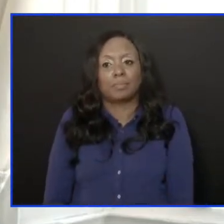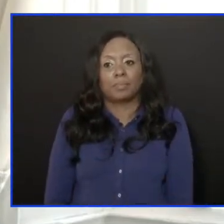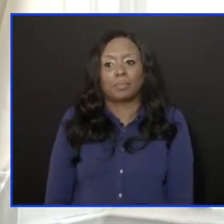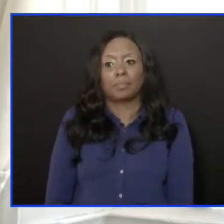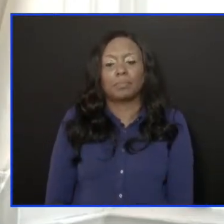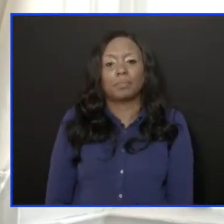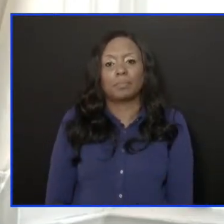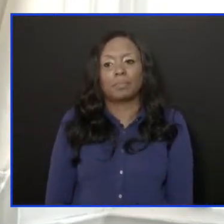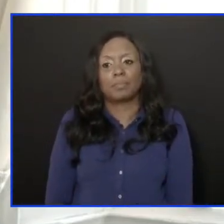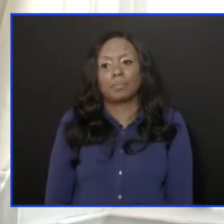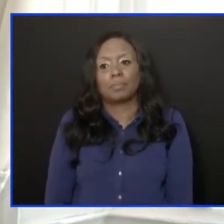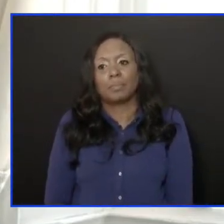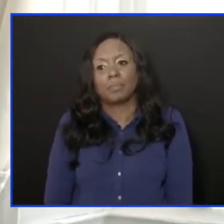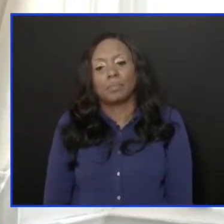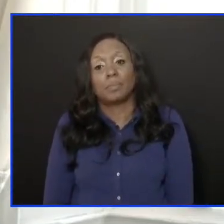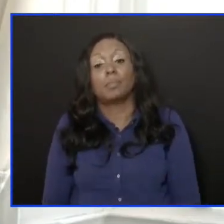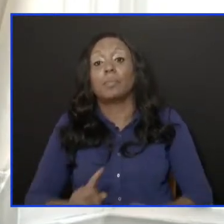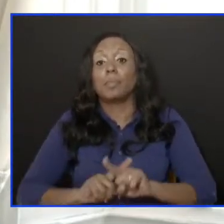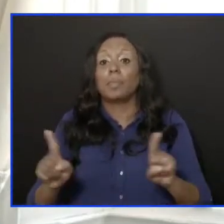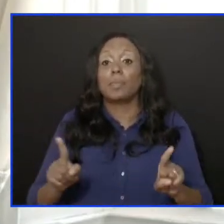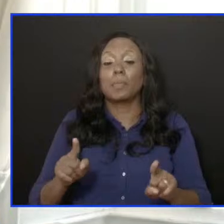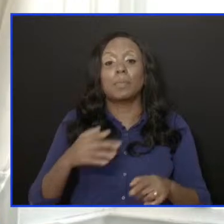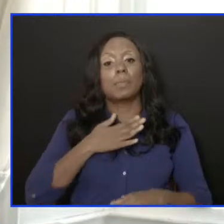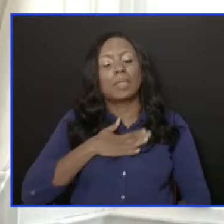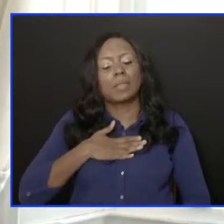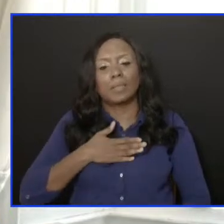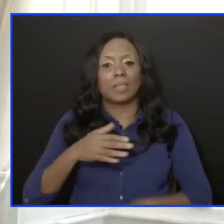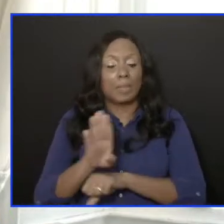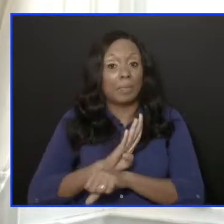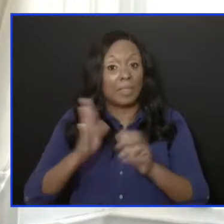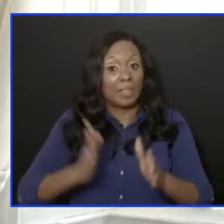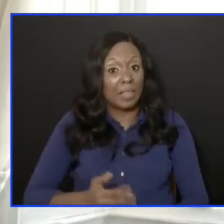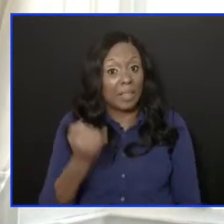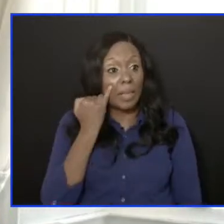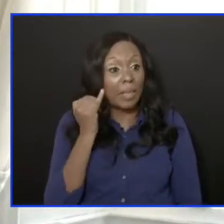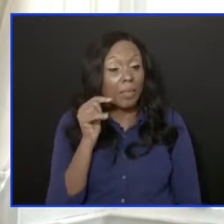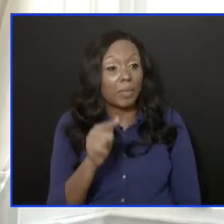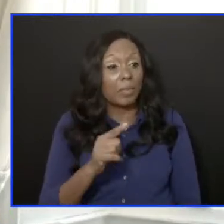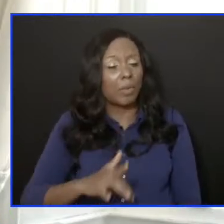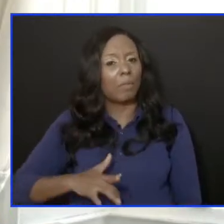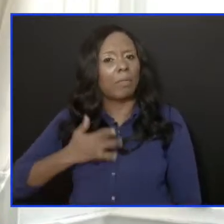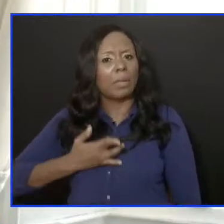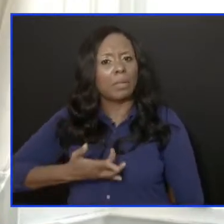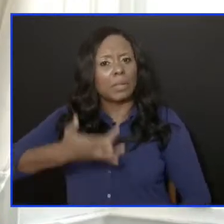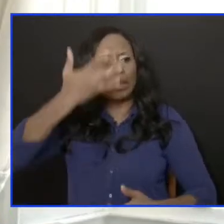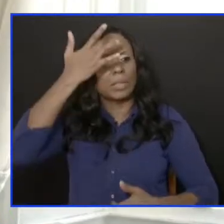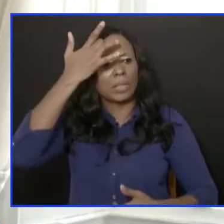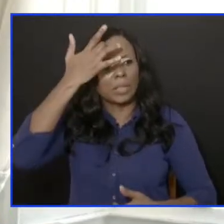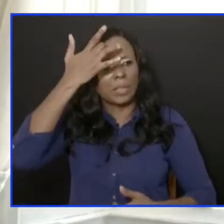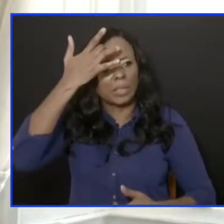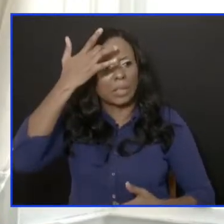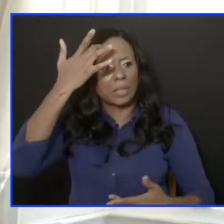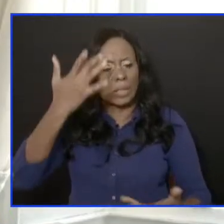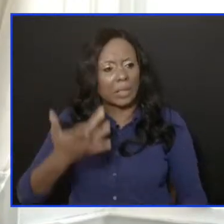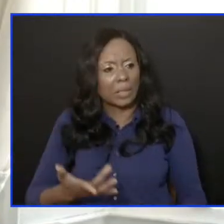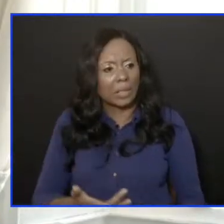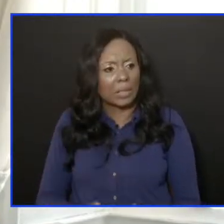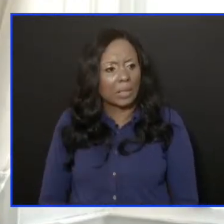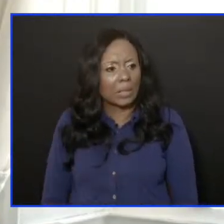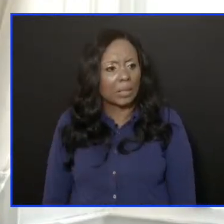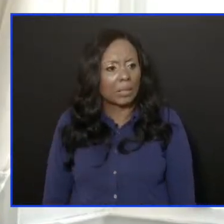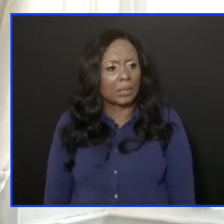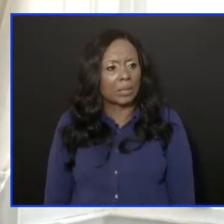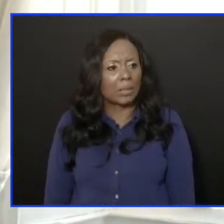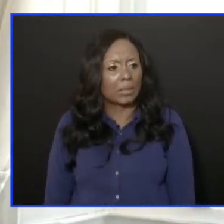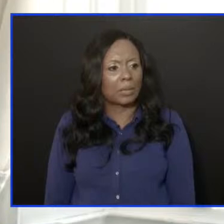on the backdrop of asking Barbadians to really, if you're ill and we're calling you in because we flagged you as a potential